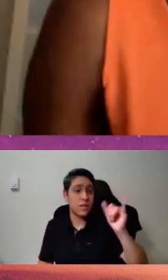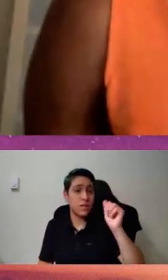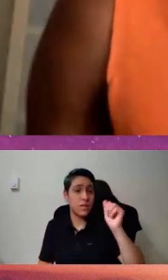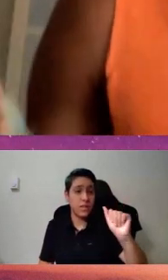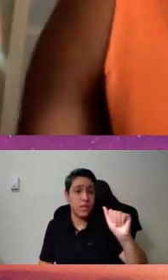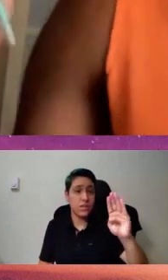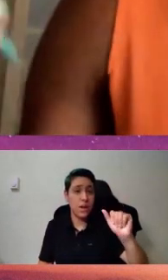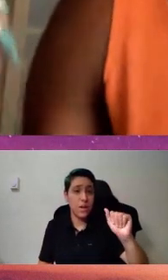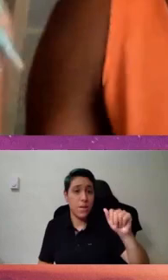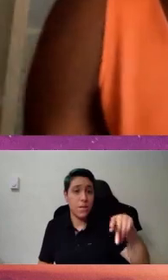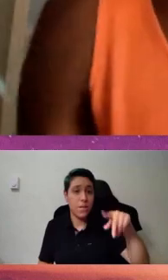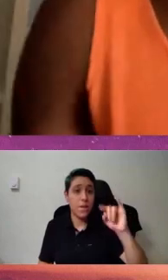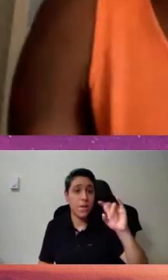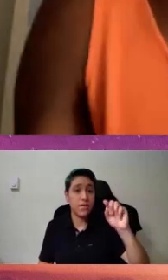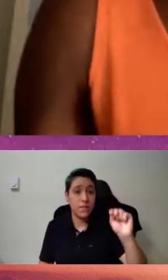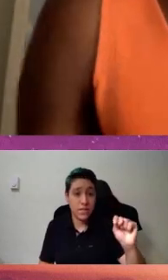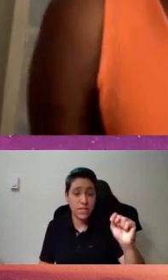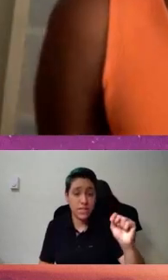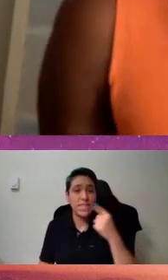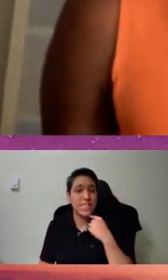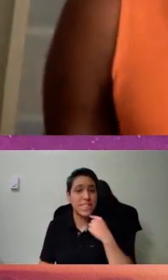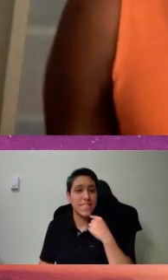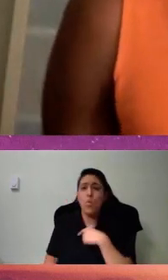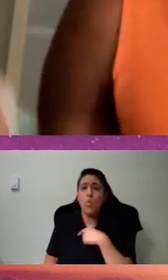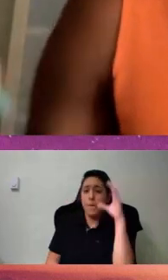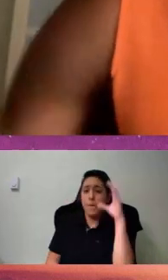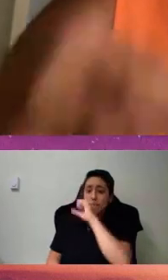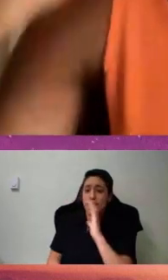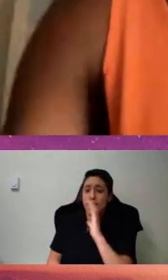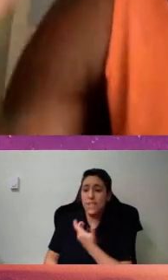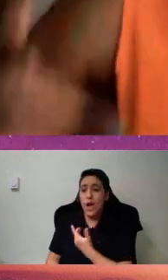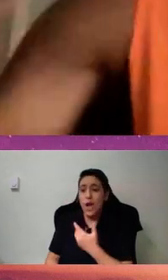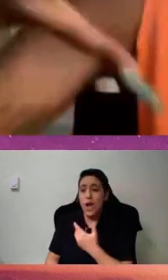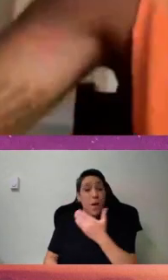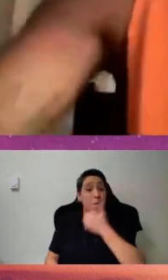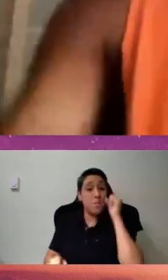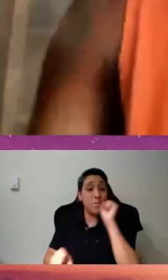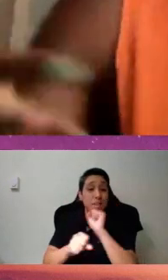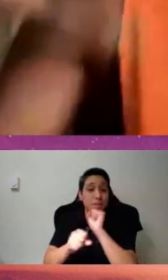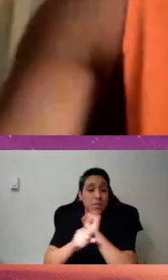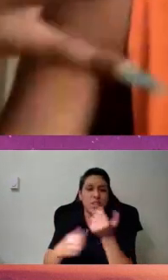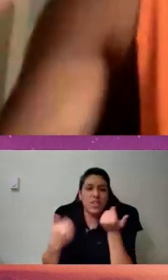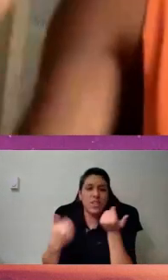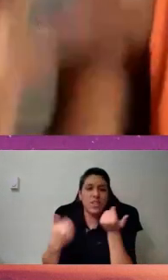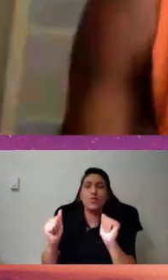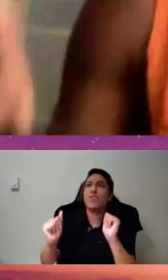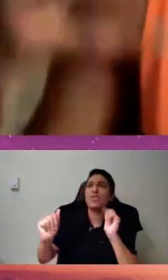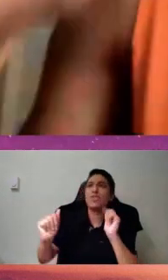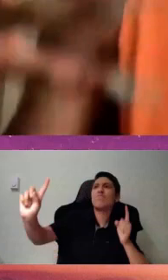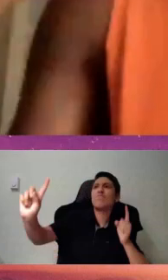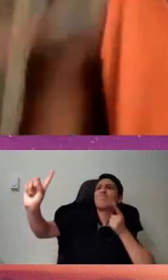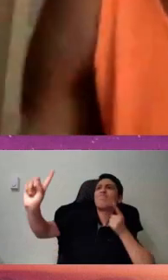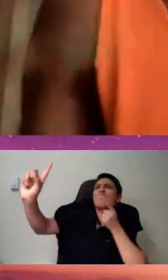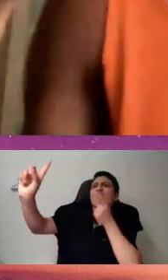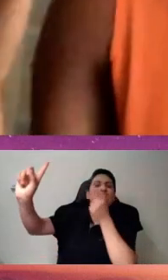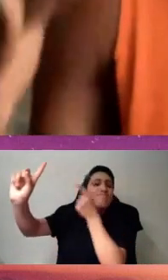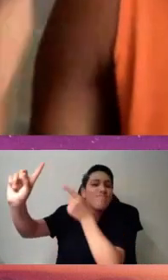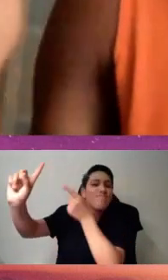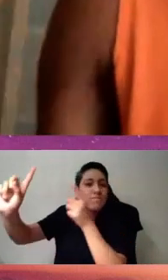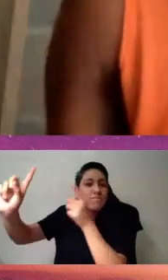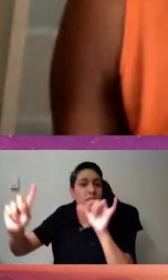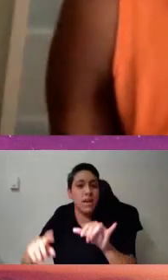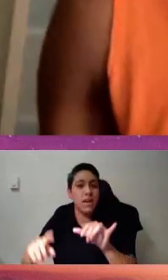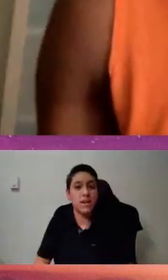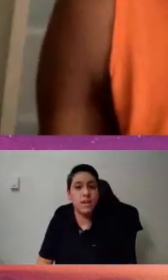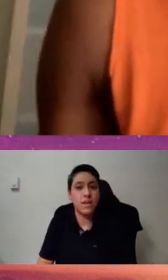best work, you know, trying to strive for perfection. You know, we miss out on our best actualizations and best lessons and best whatever by just trying